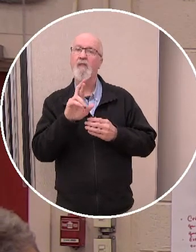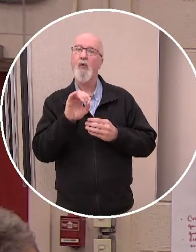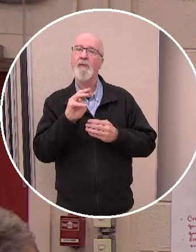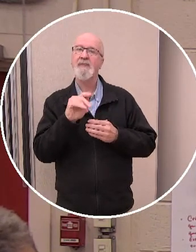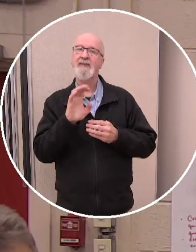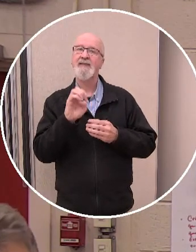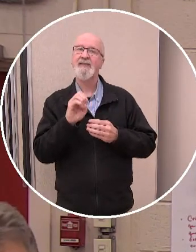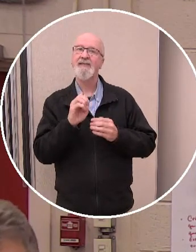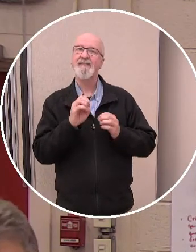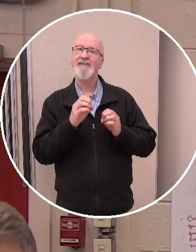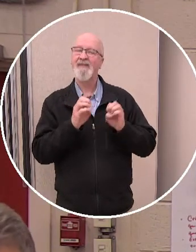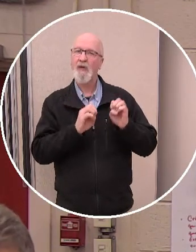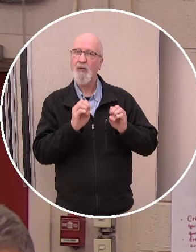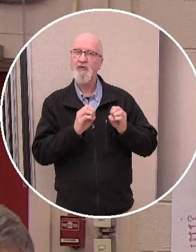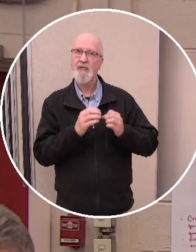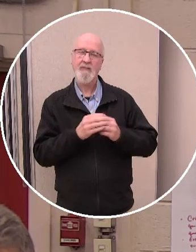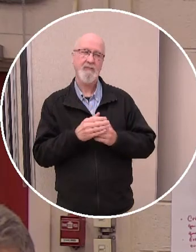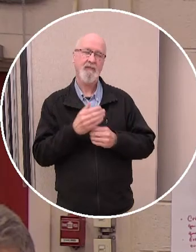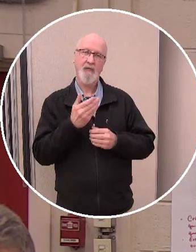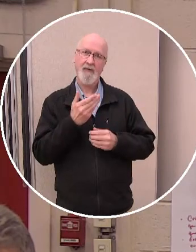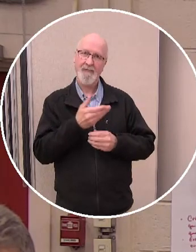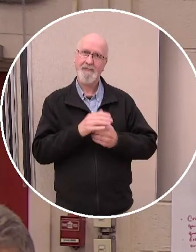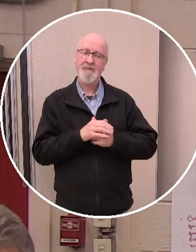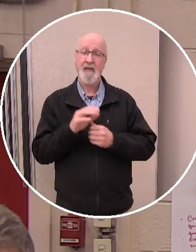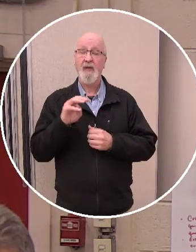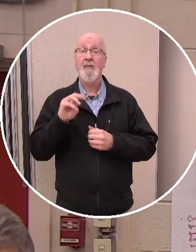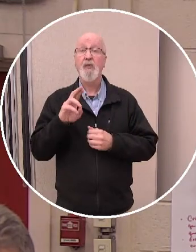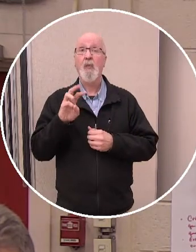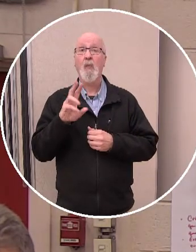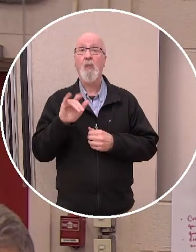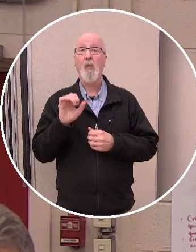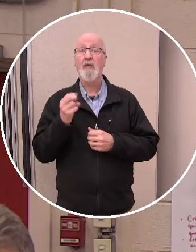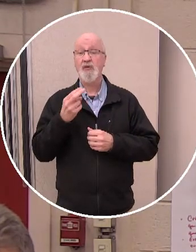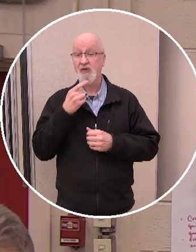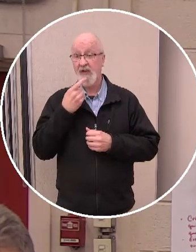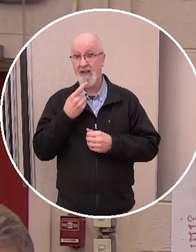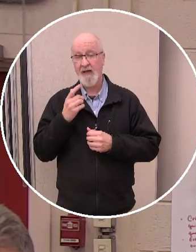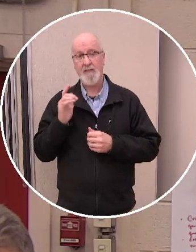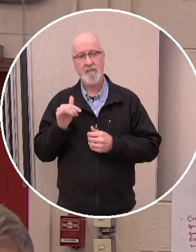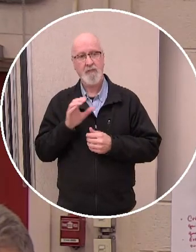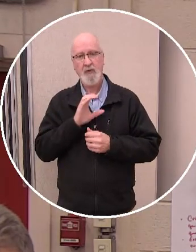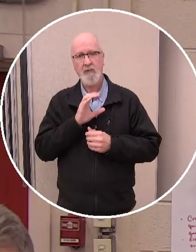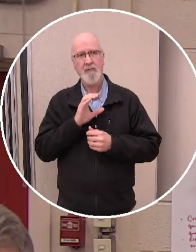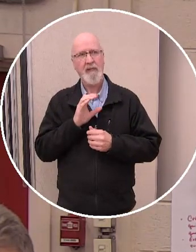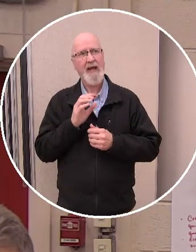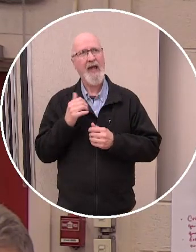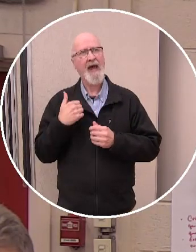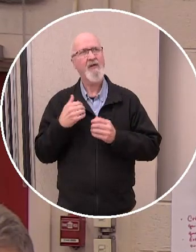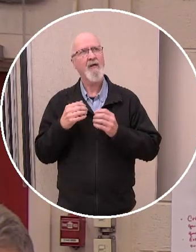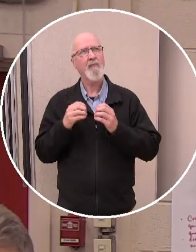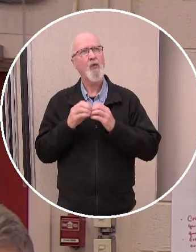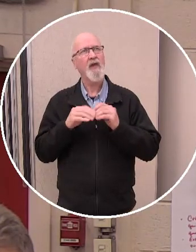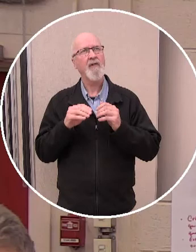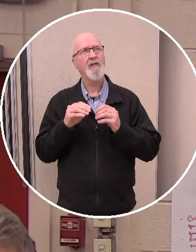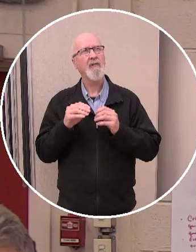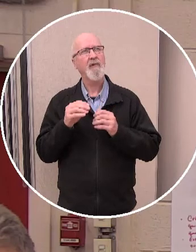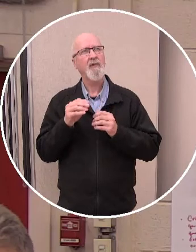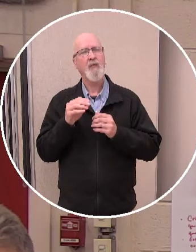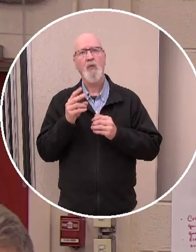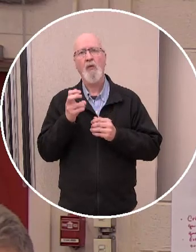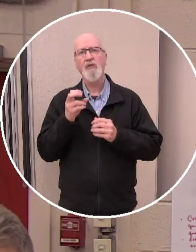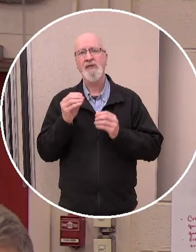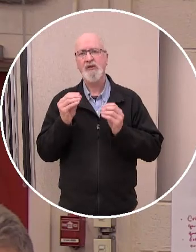position. Mr. Walsh advised the committee that there are more than 200 teachers in